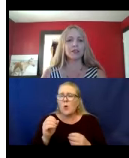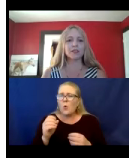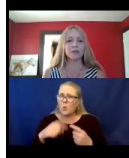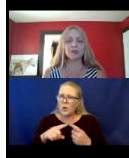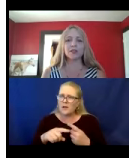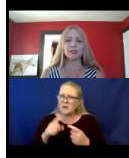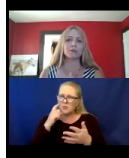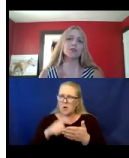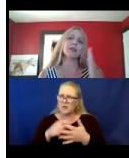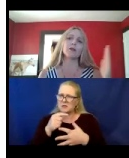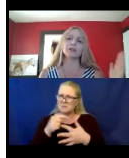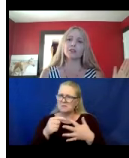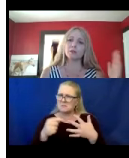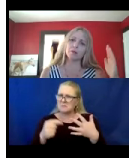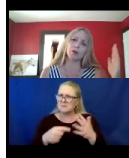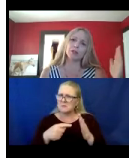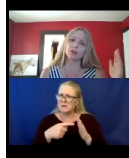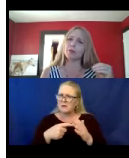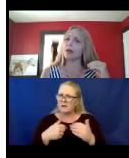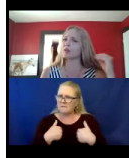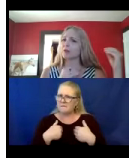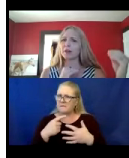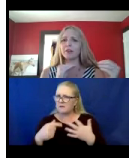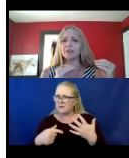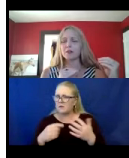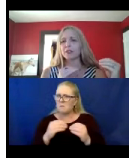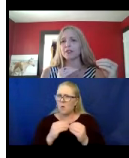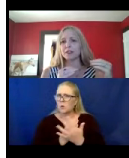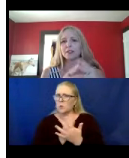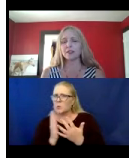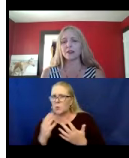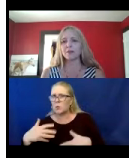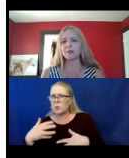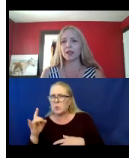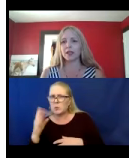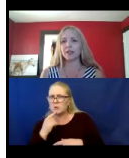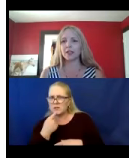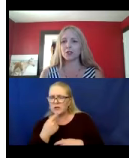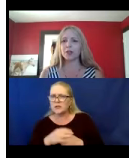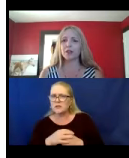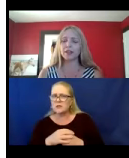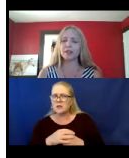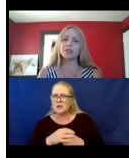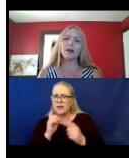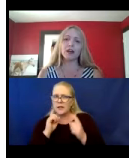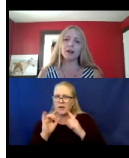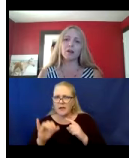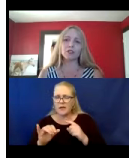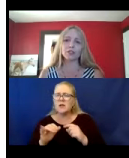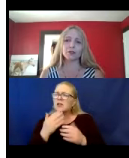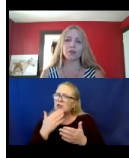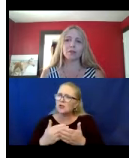some of these symptoms and they seem to be going to the more extreme end, or you're hearing some of these things that could trigger that, it's good to have